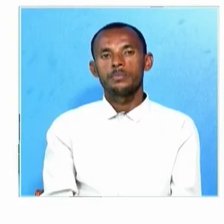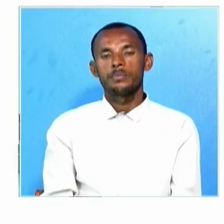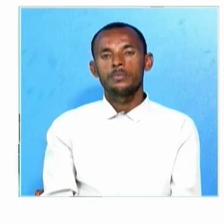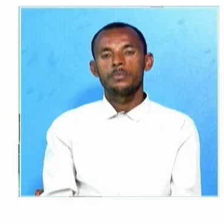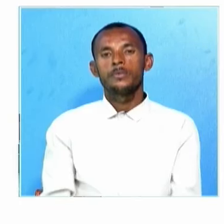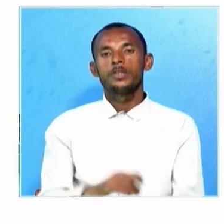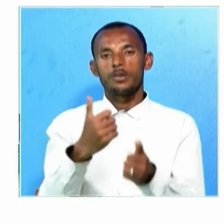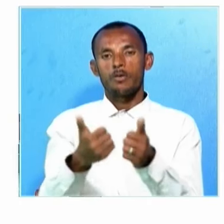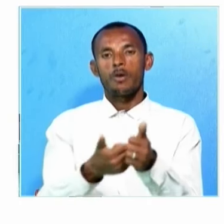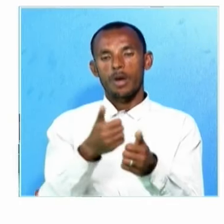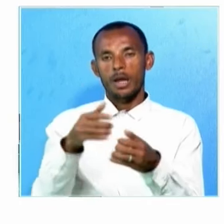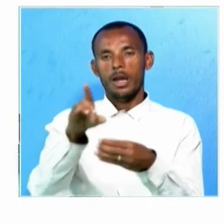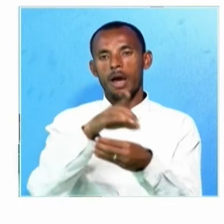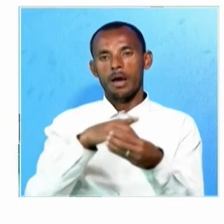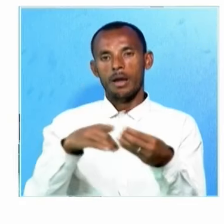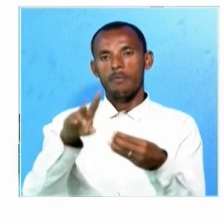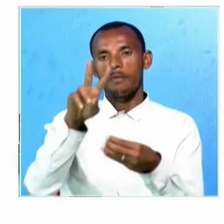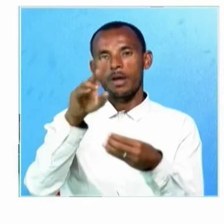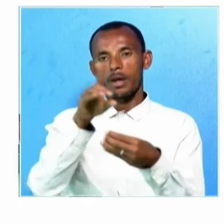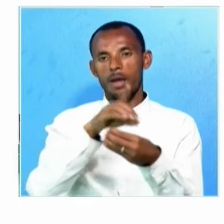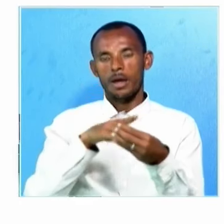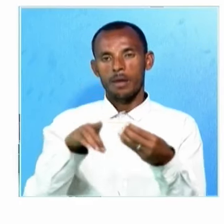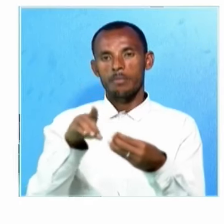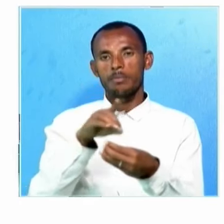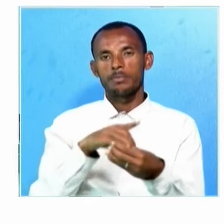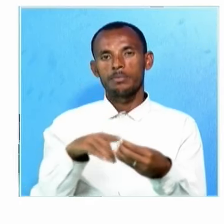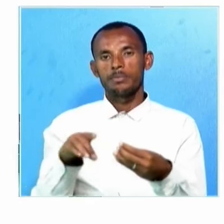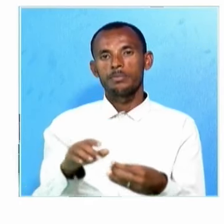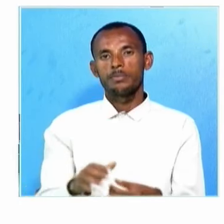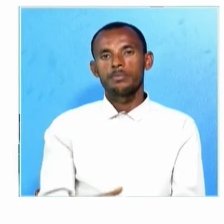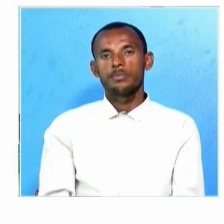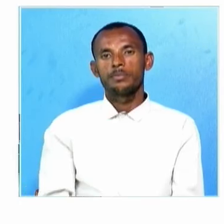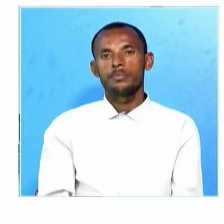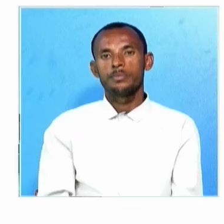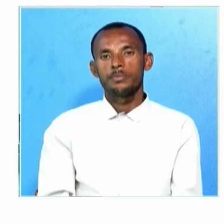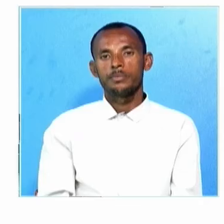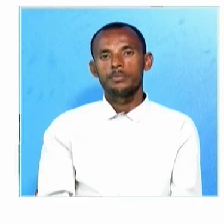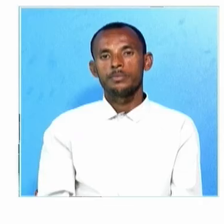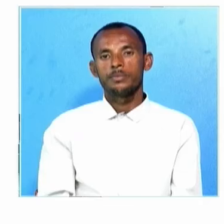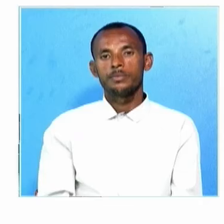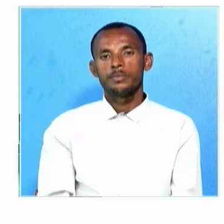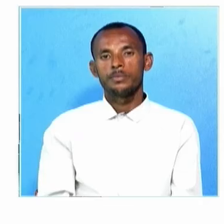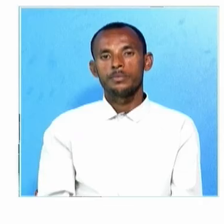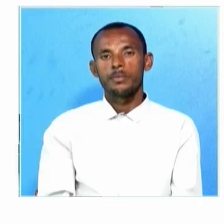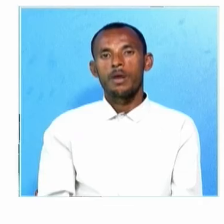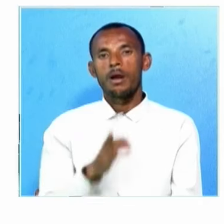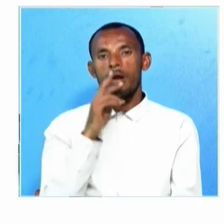in the following Venn diagram. In the following